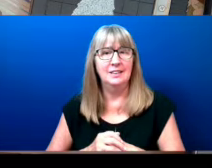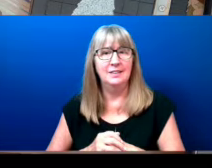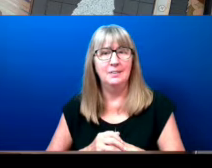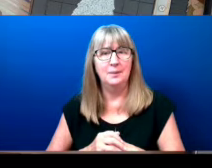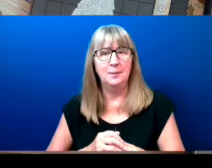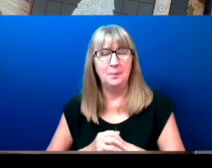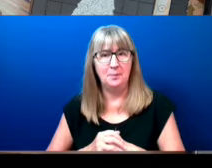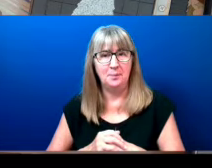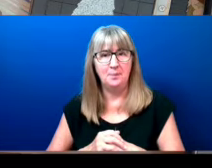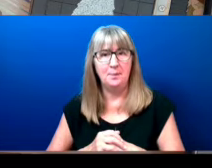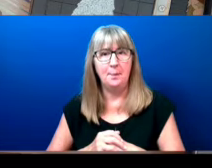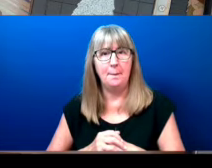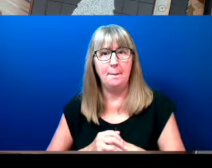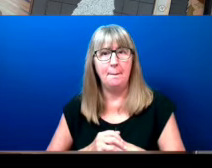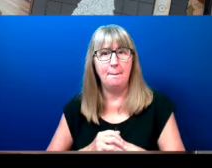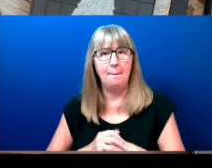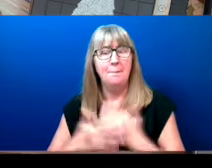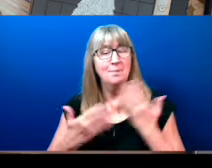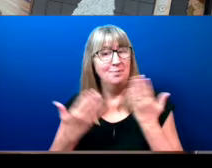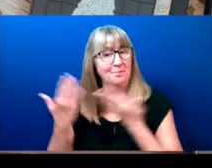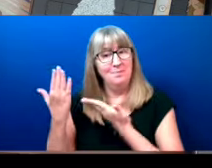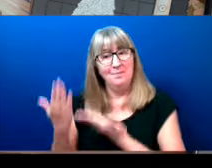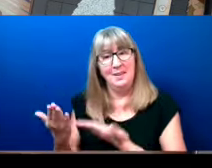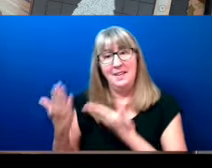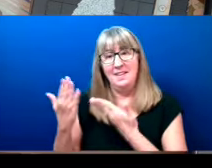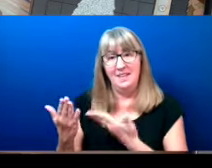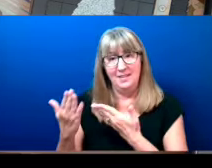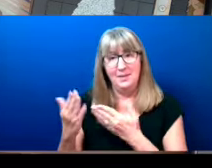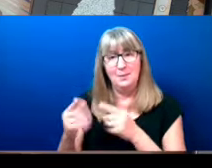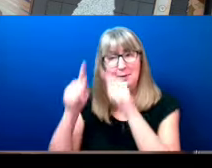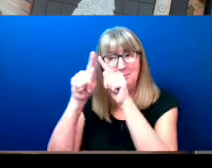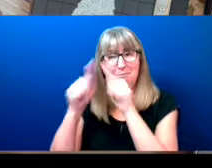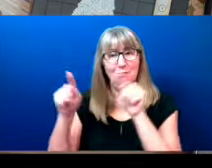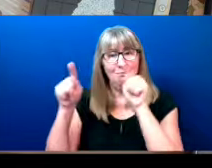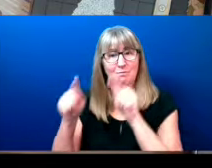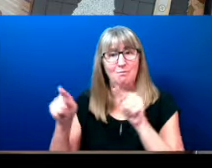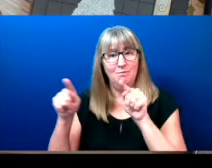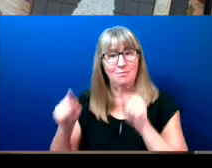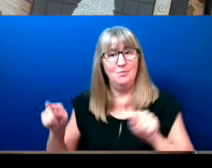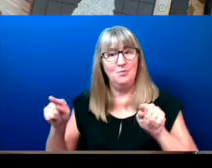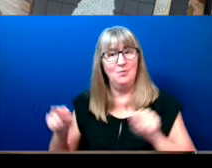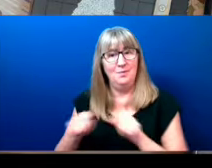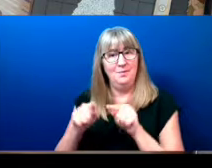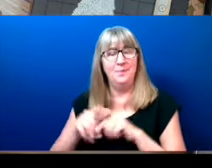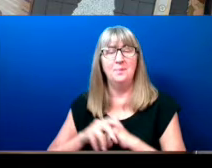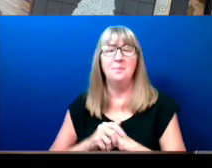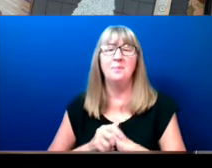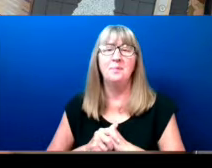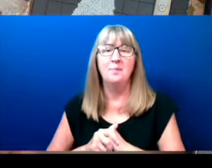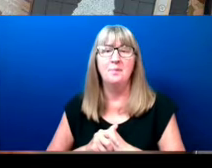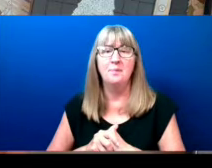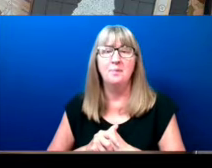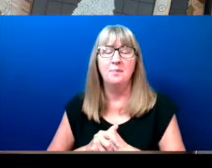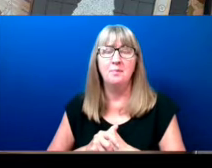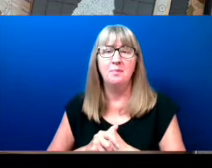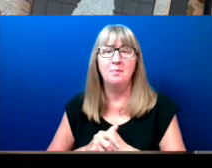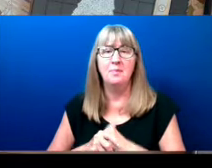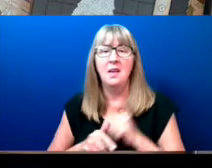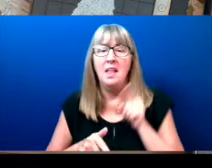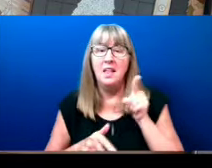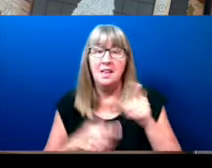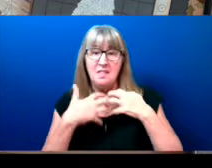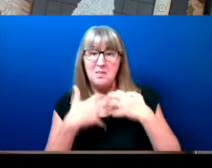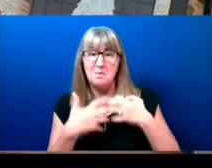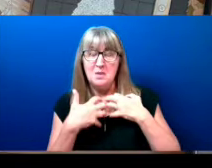And this one I'm just going to pop up. All the little pieces were there, and there is my cut out silver Christmas tree.